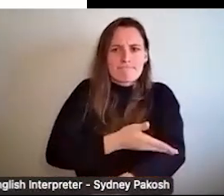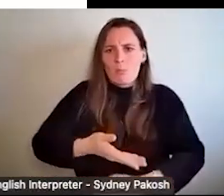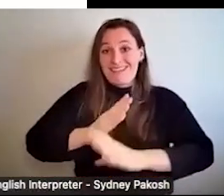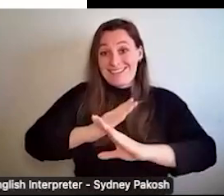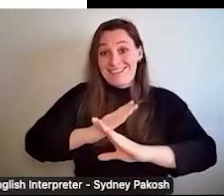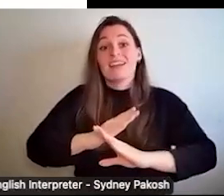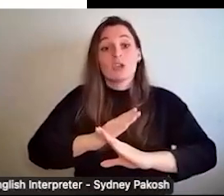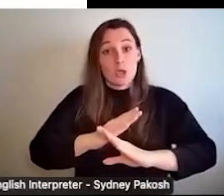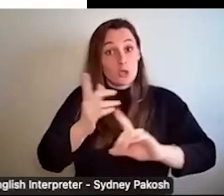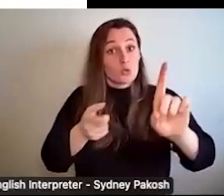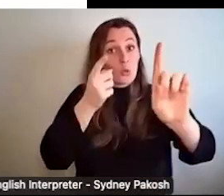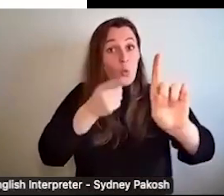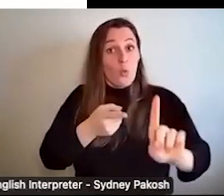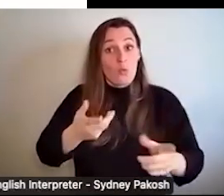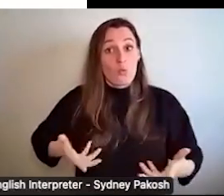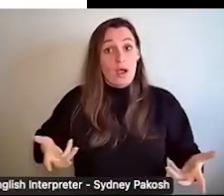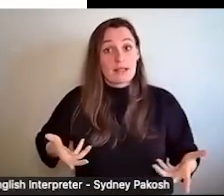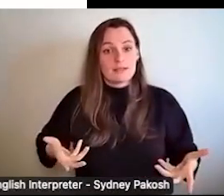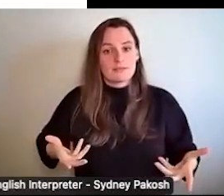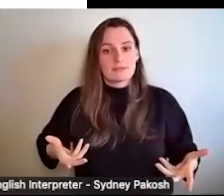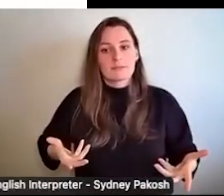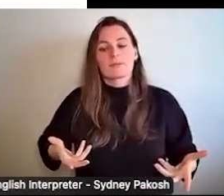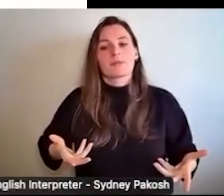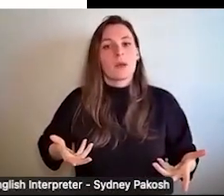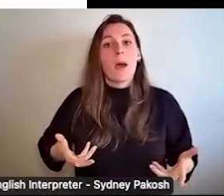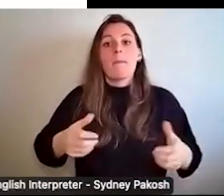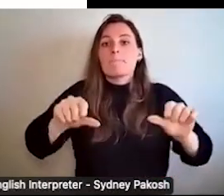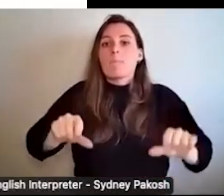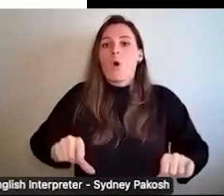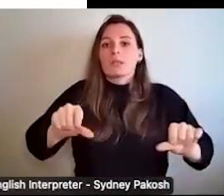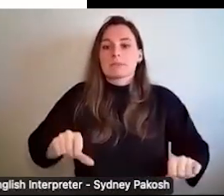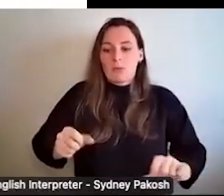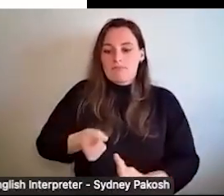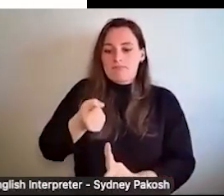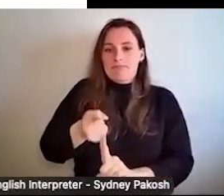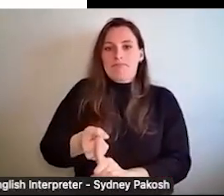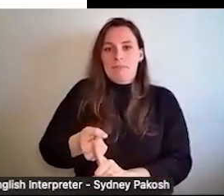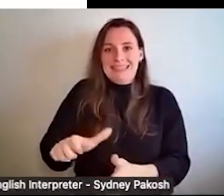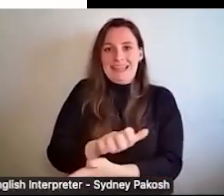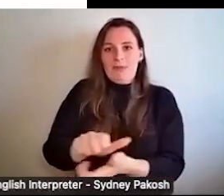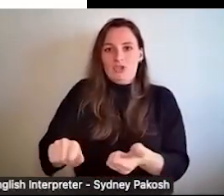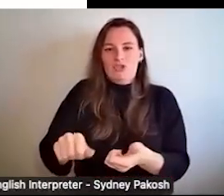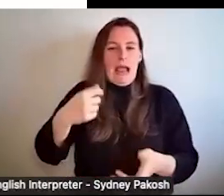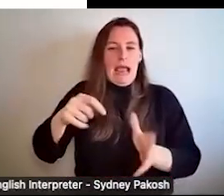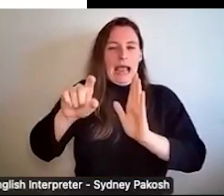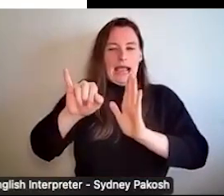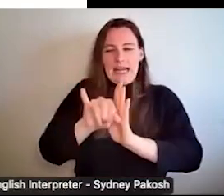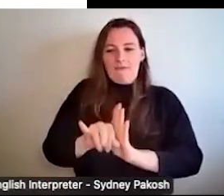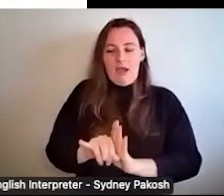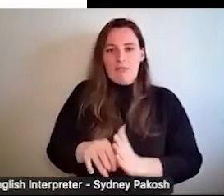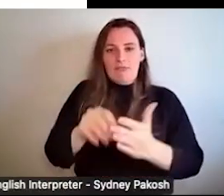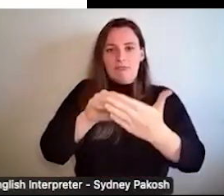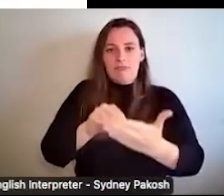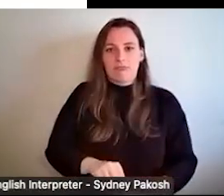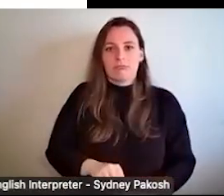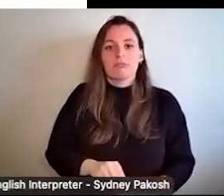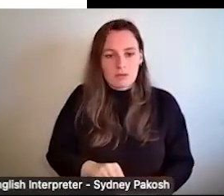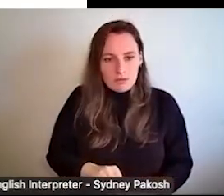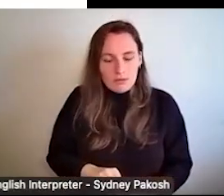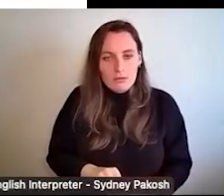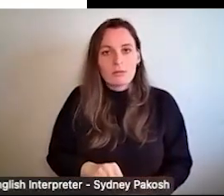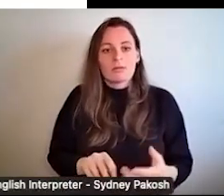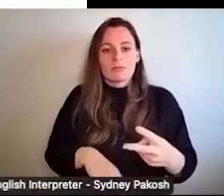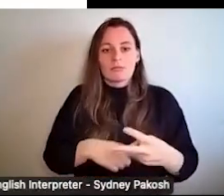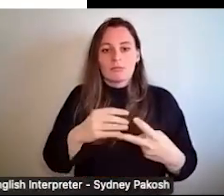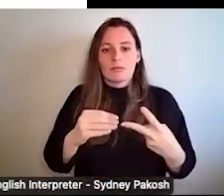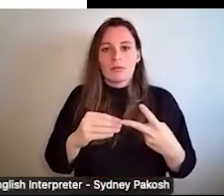project are to identify all of the potential causes of this type of damage to wheelchairs and to create a